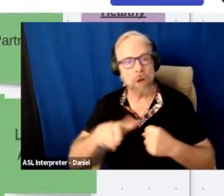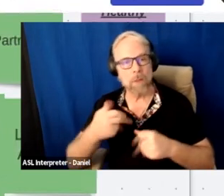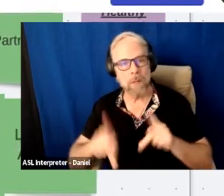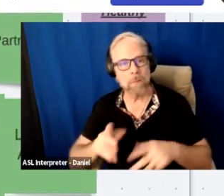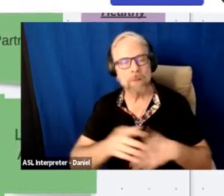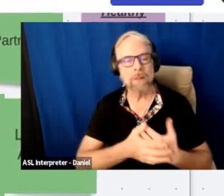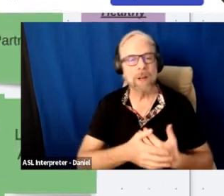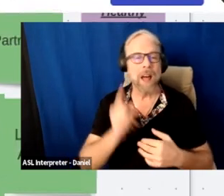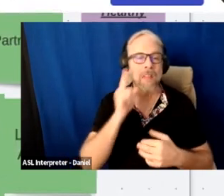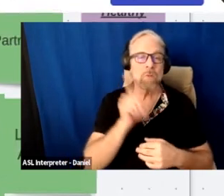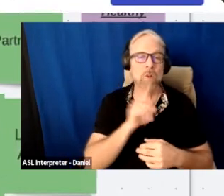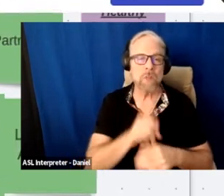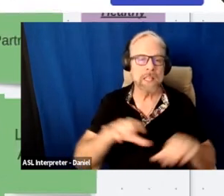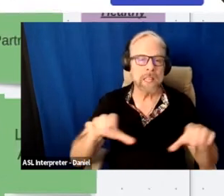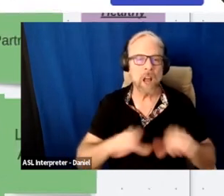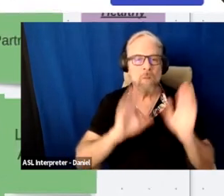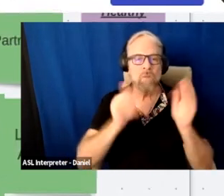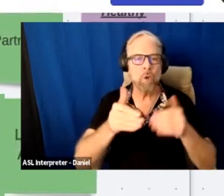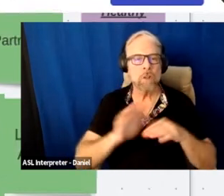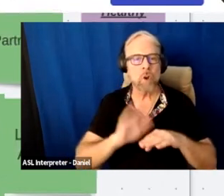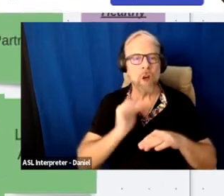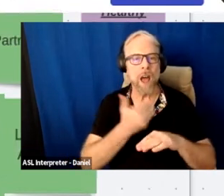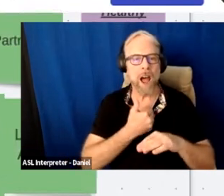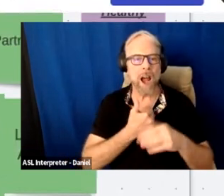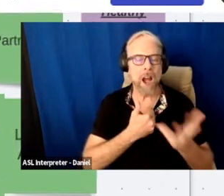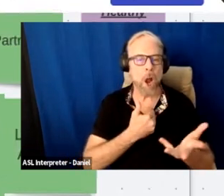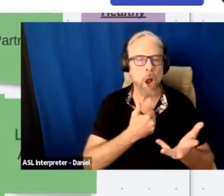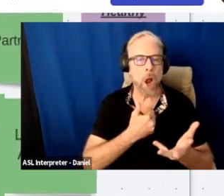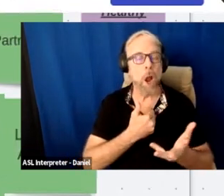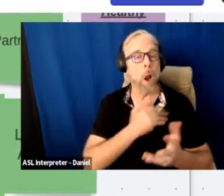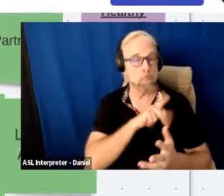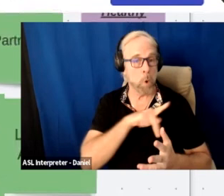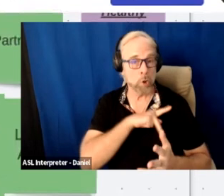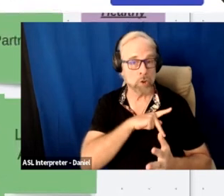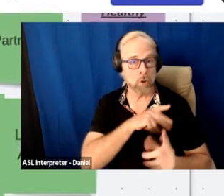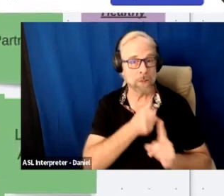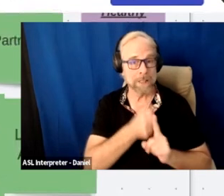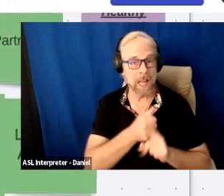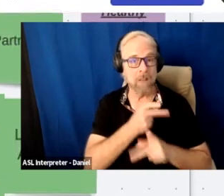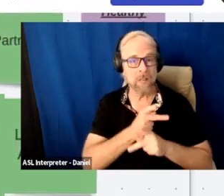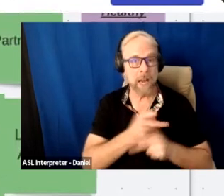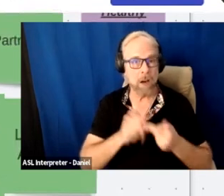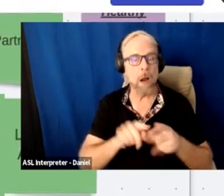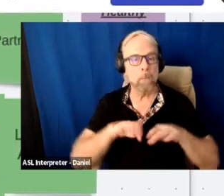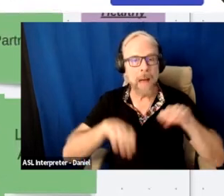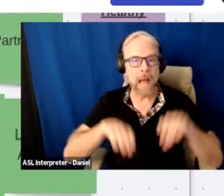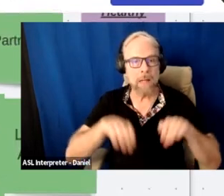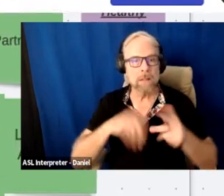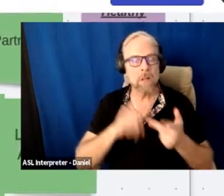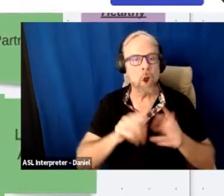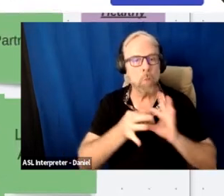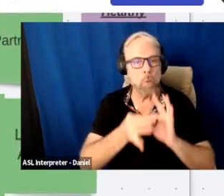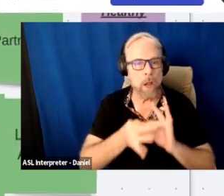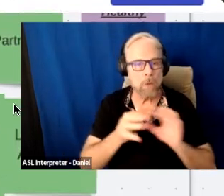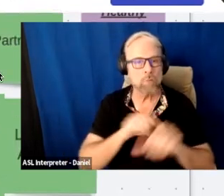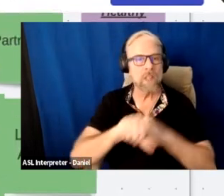really did a focus on our own personal self-care, balance, our relationships with